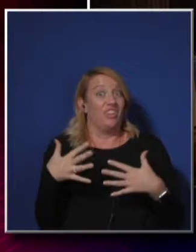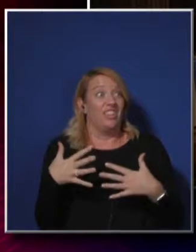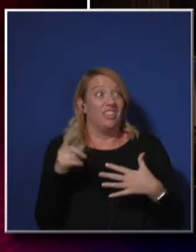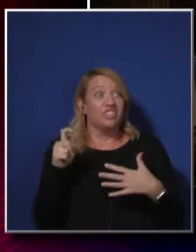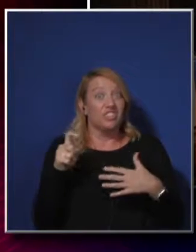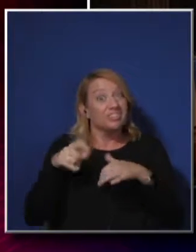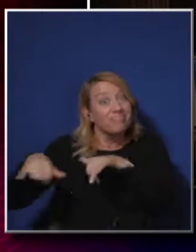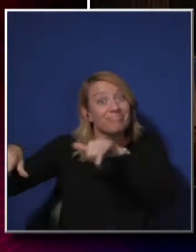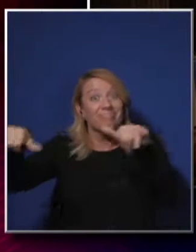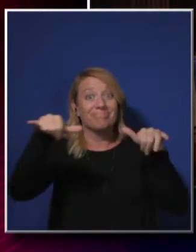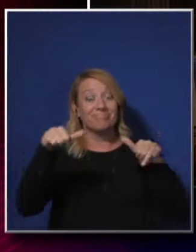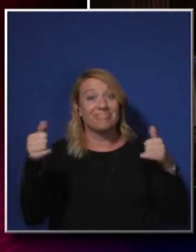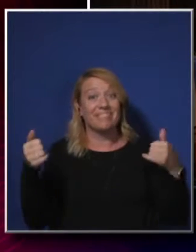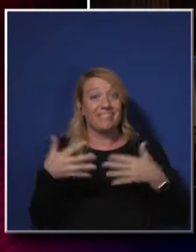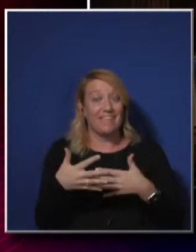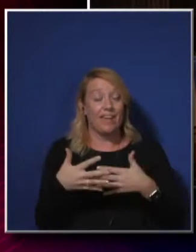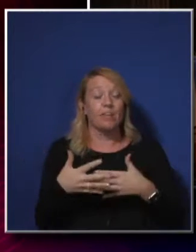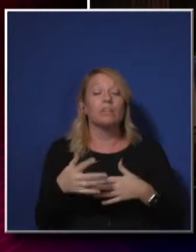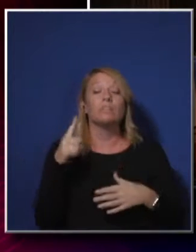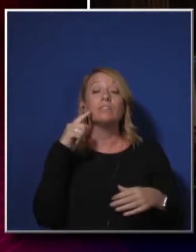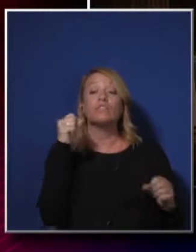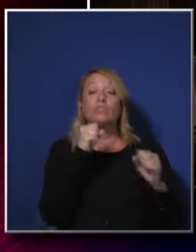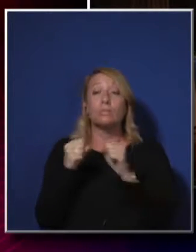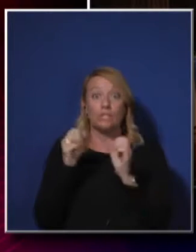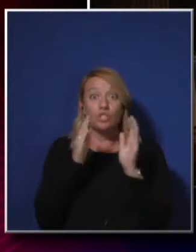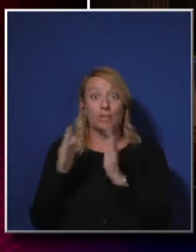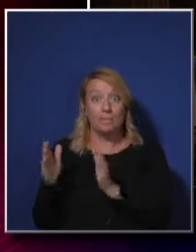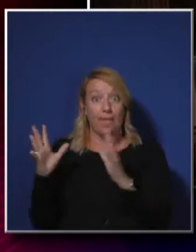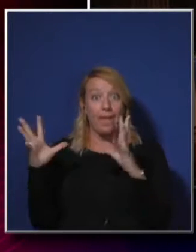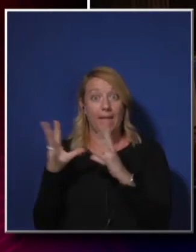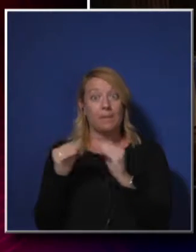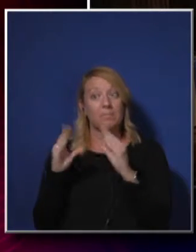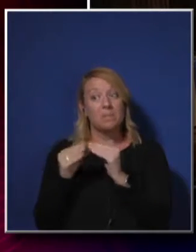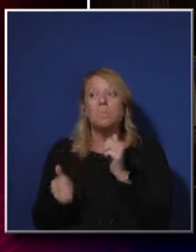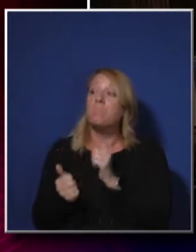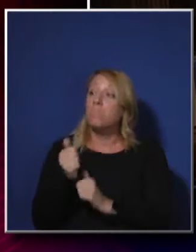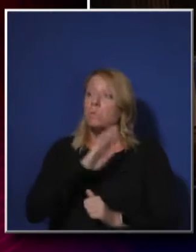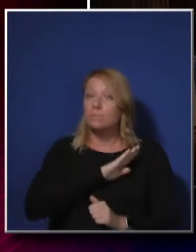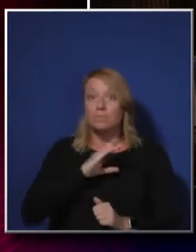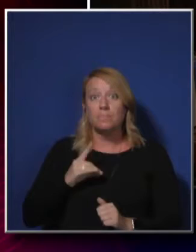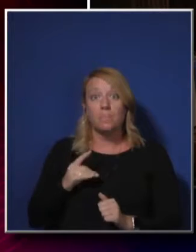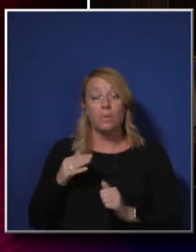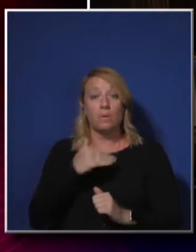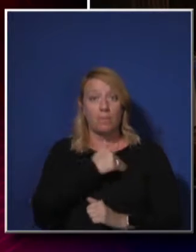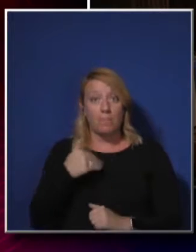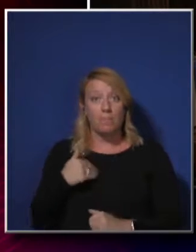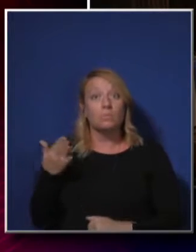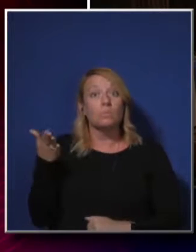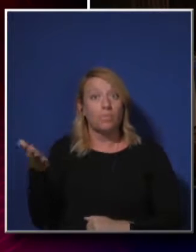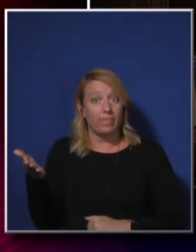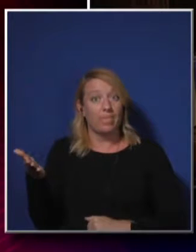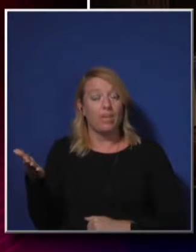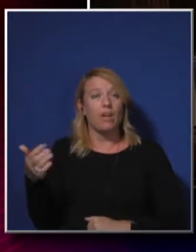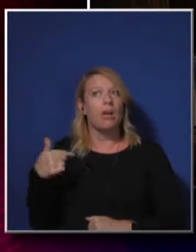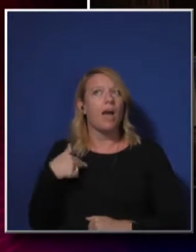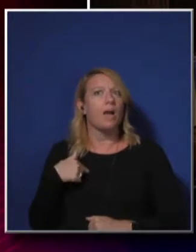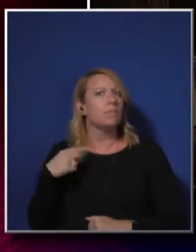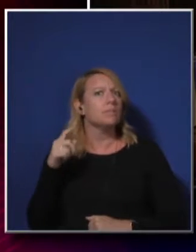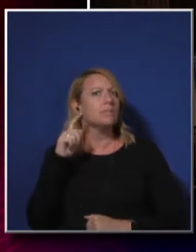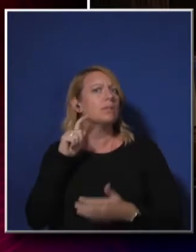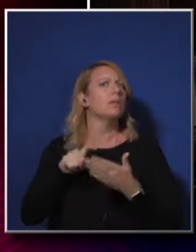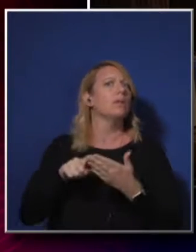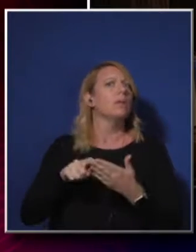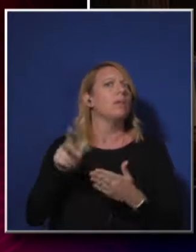of that strategic plan, some of us attended, I think a good chunk of the board was there. Mm-hmm. This is one of the topics that I really had my ear on.